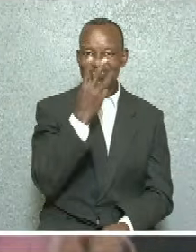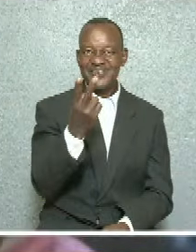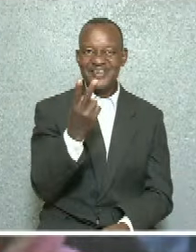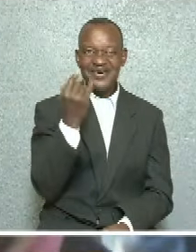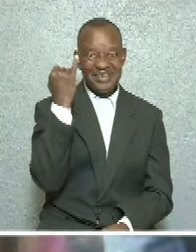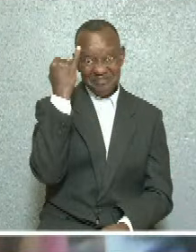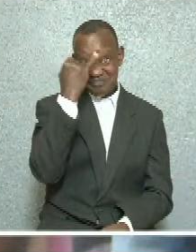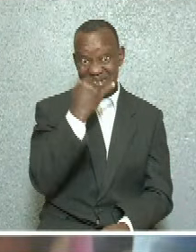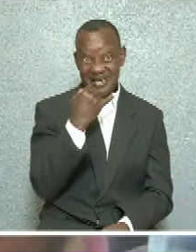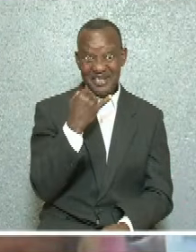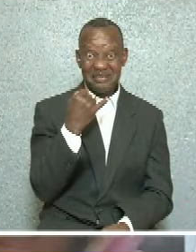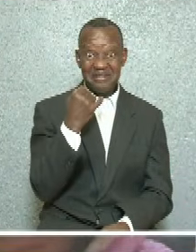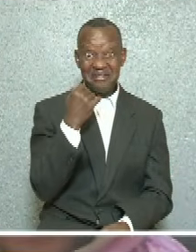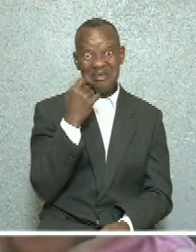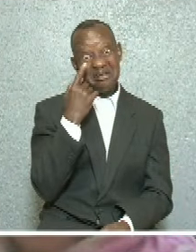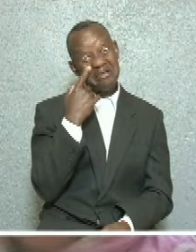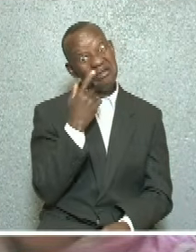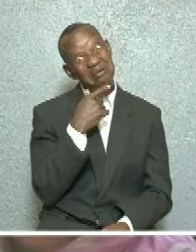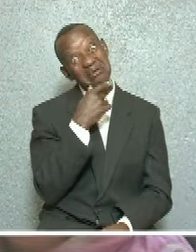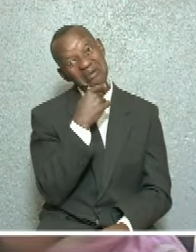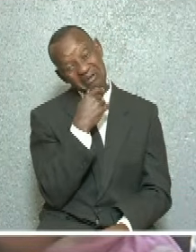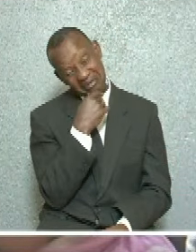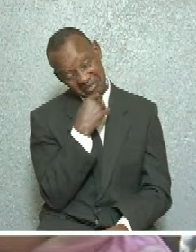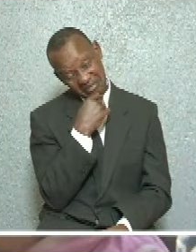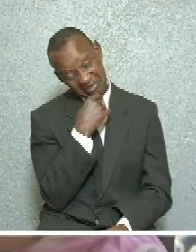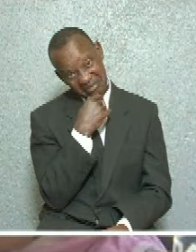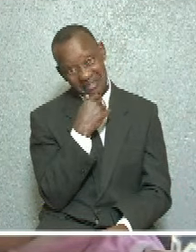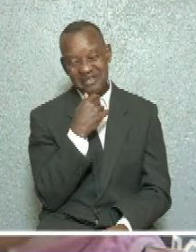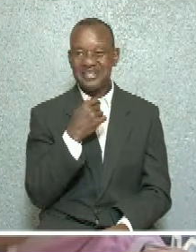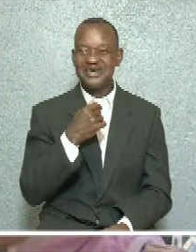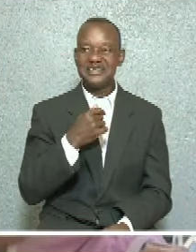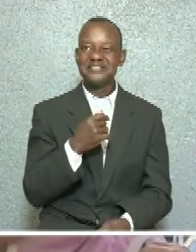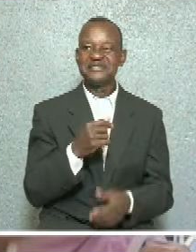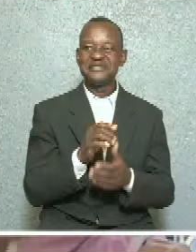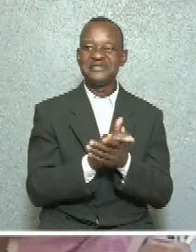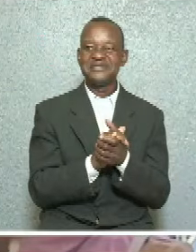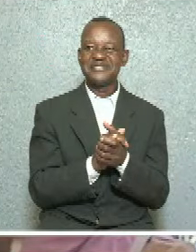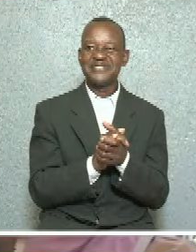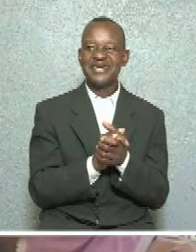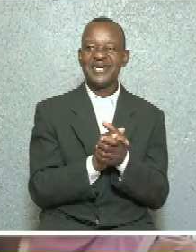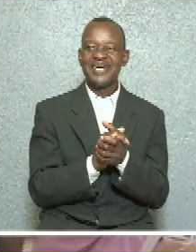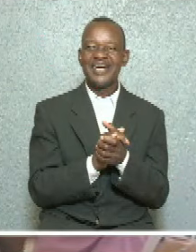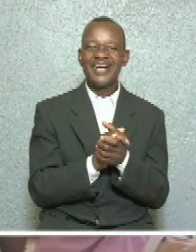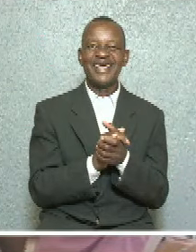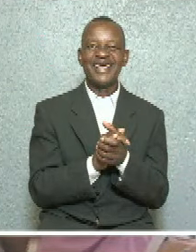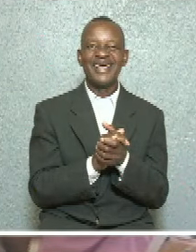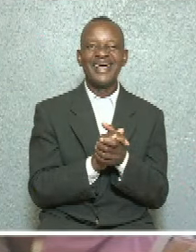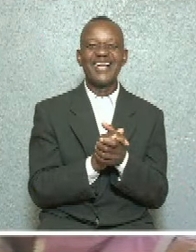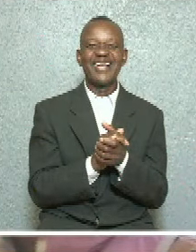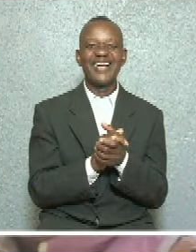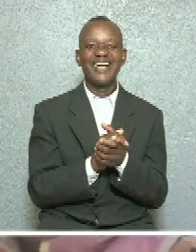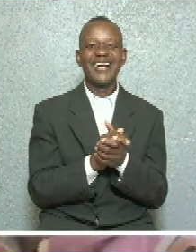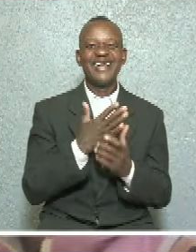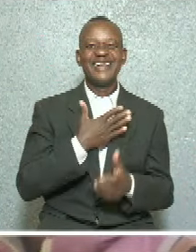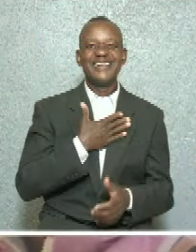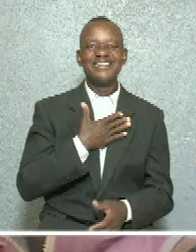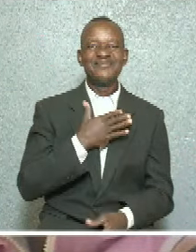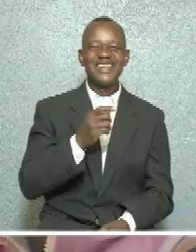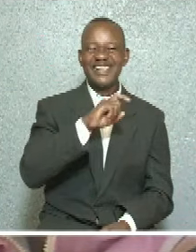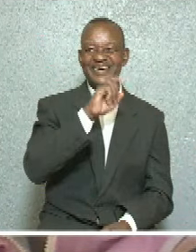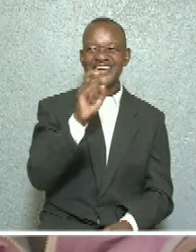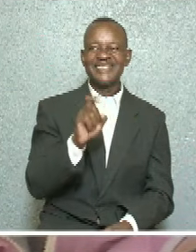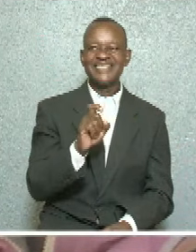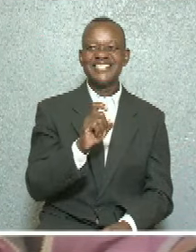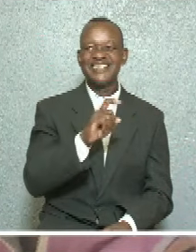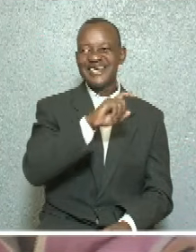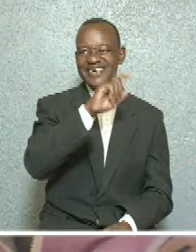minister? Afternoon, ma'am. Afternoon. How to become a prime minister? How did I become a prime minister? Even me,